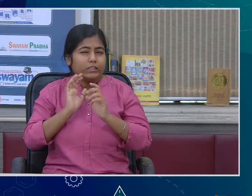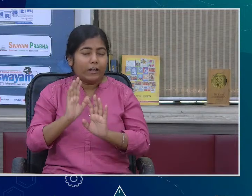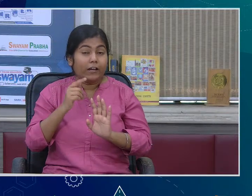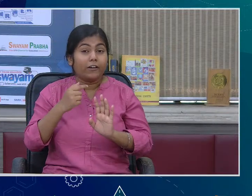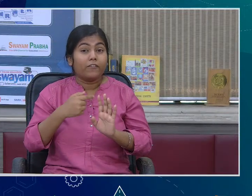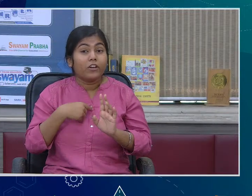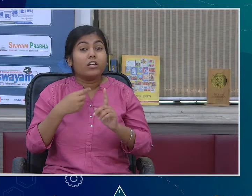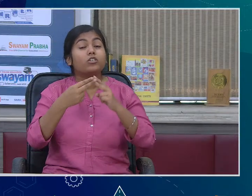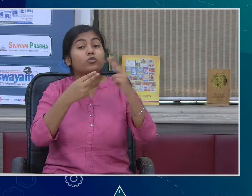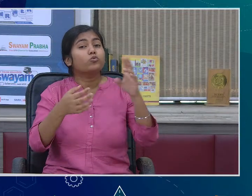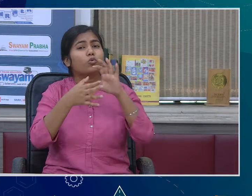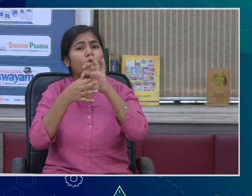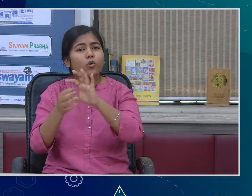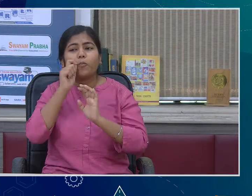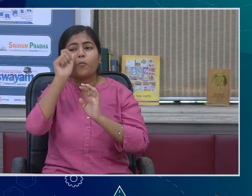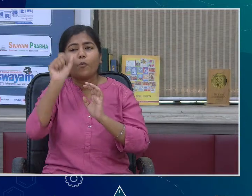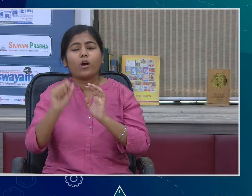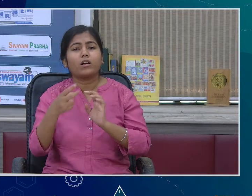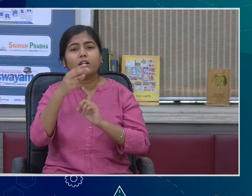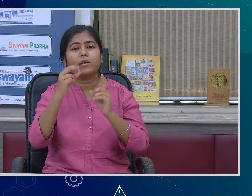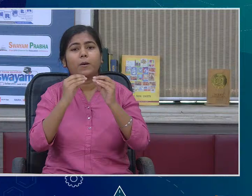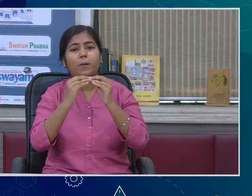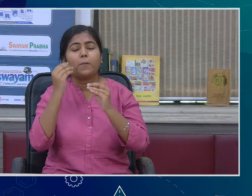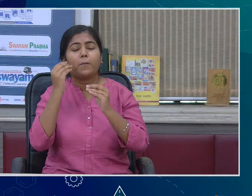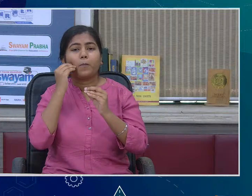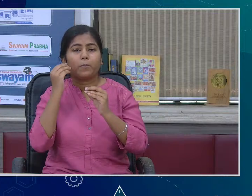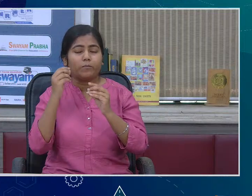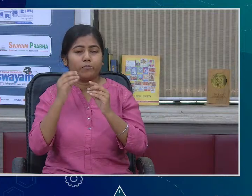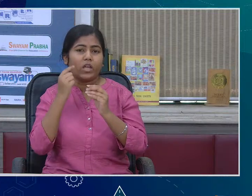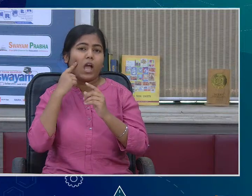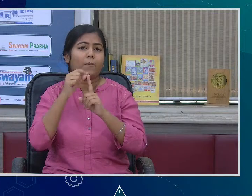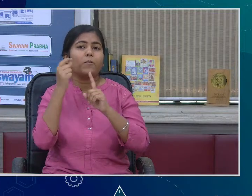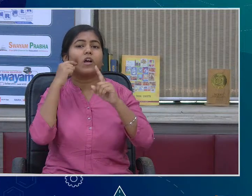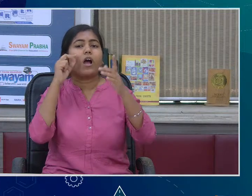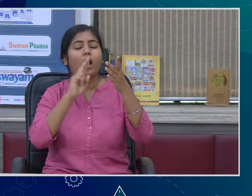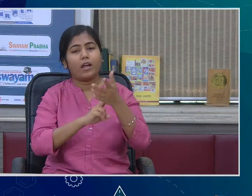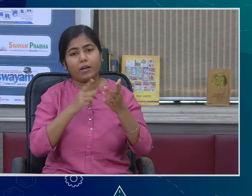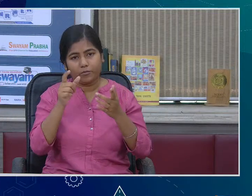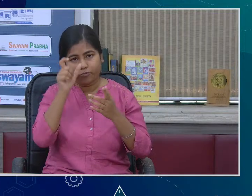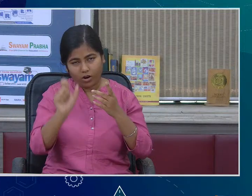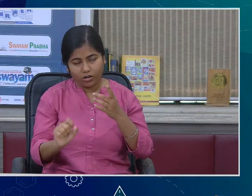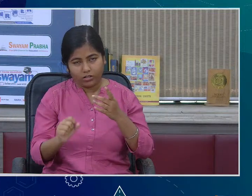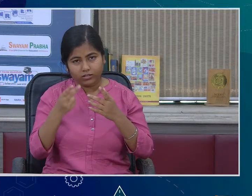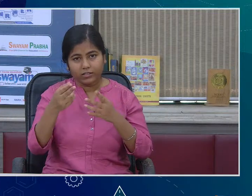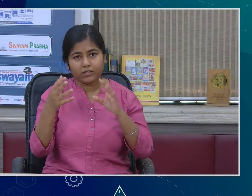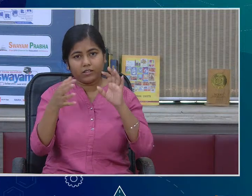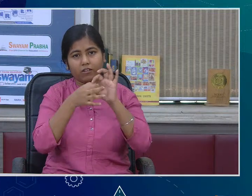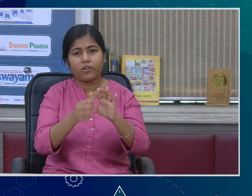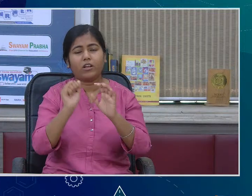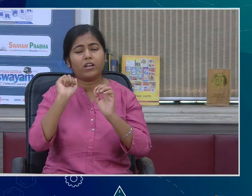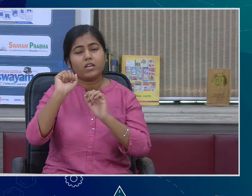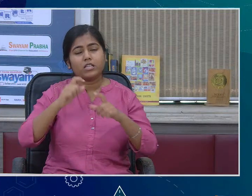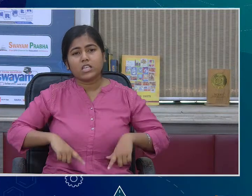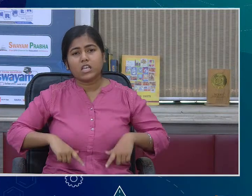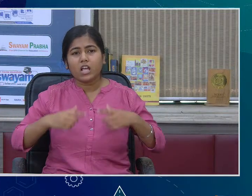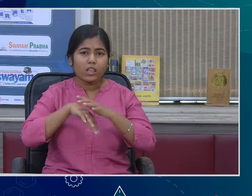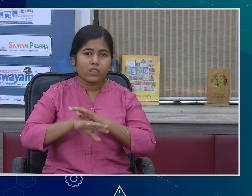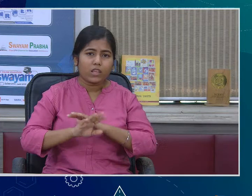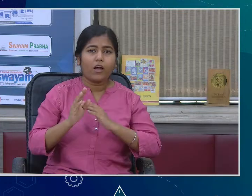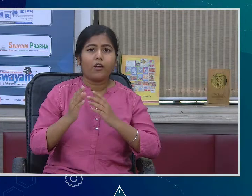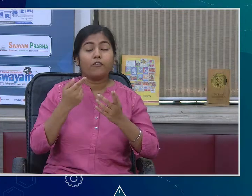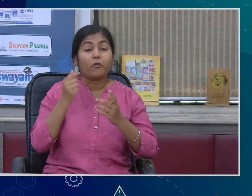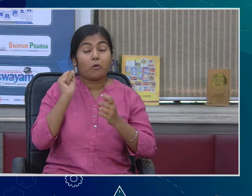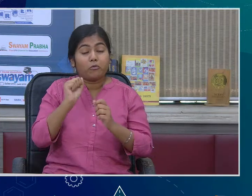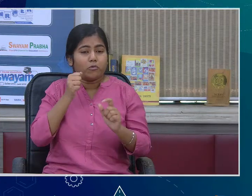around Bepin Choudhury and his lapse of memory. You know, all in our life, we were or we are in